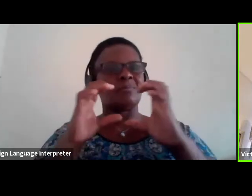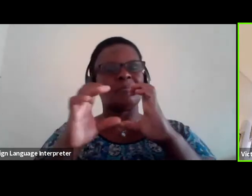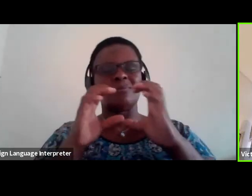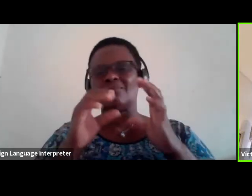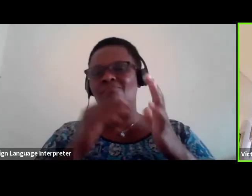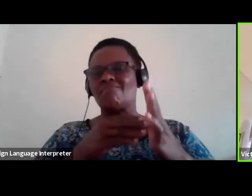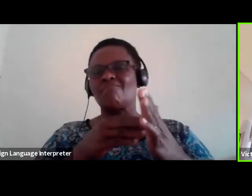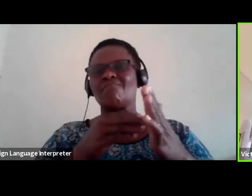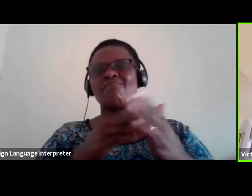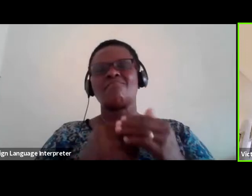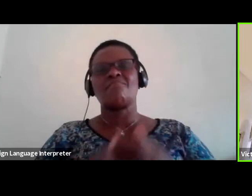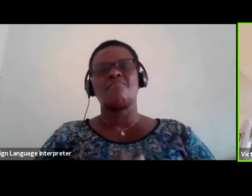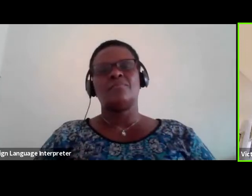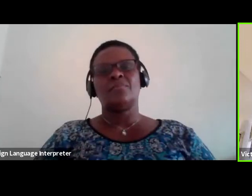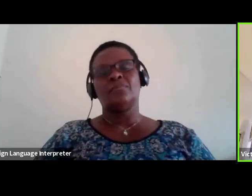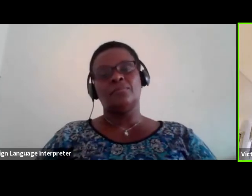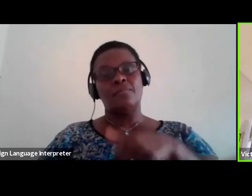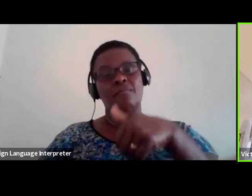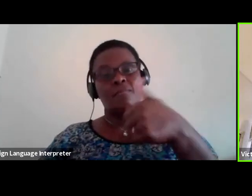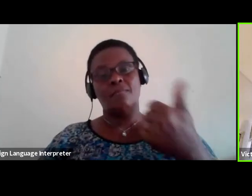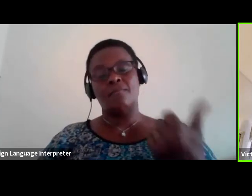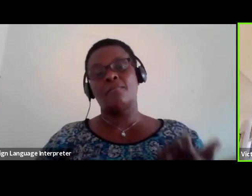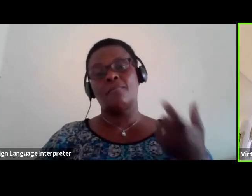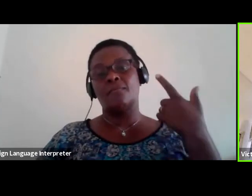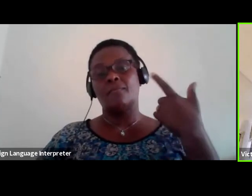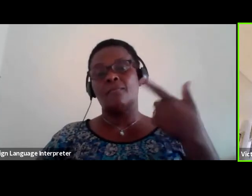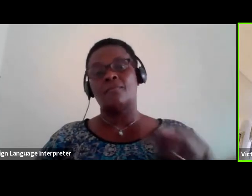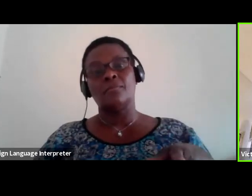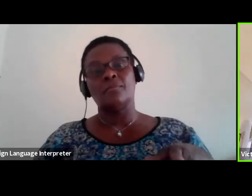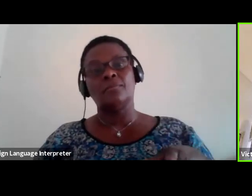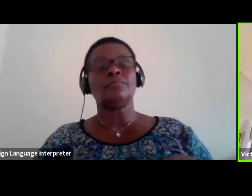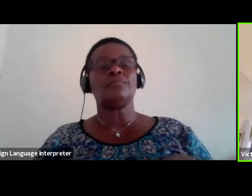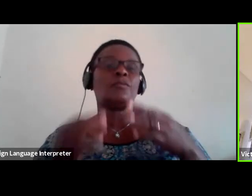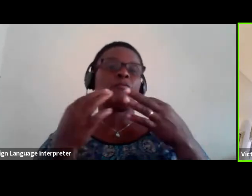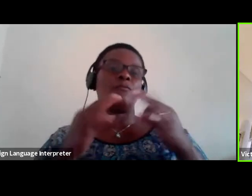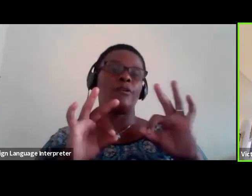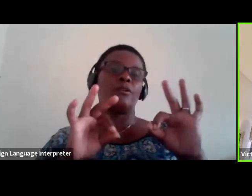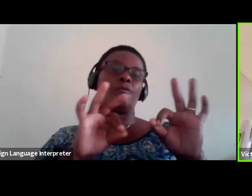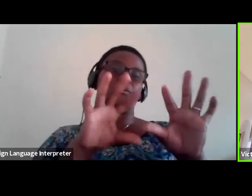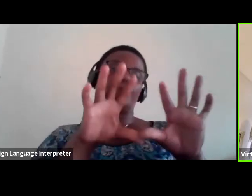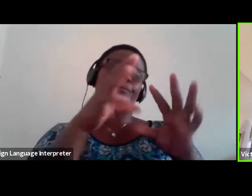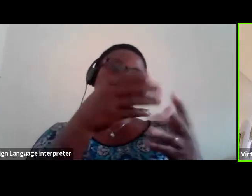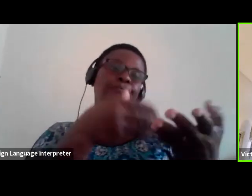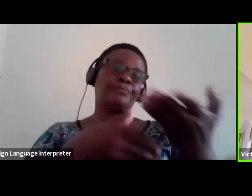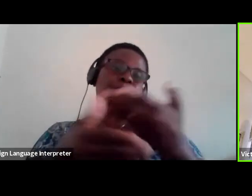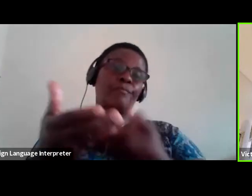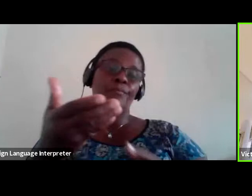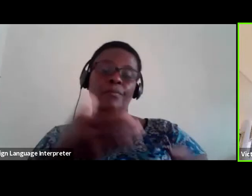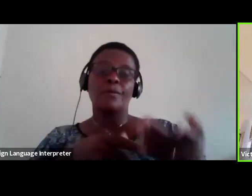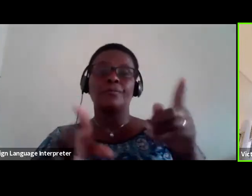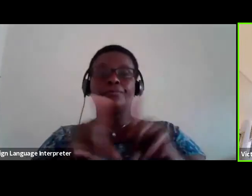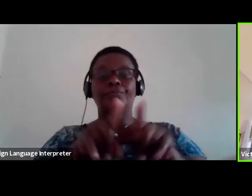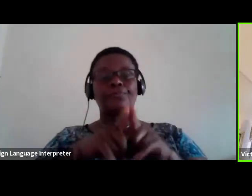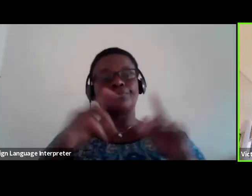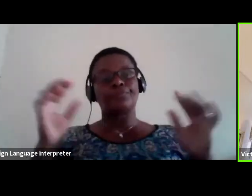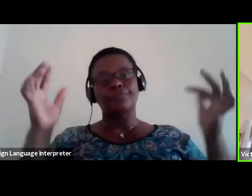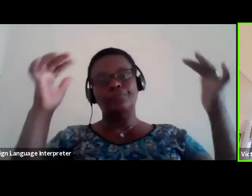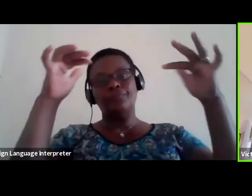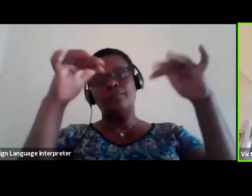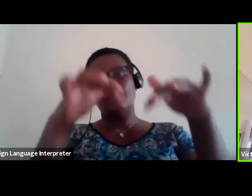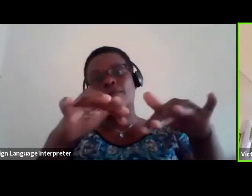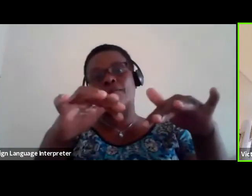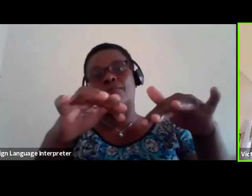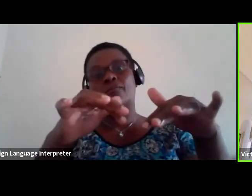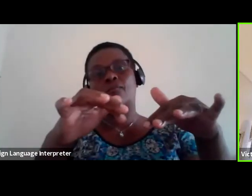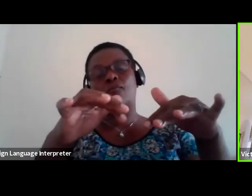other effect is on freedom of association and assembly. And here, a number